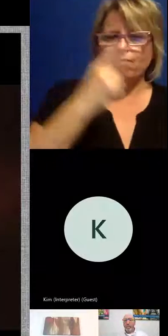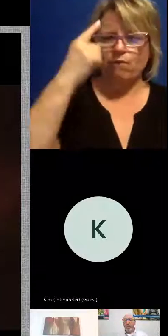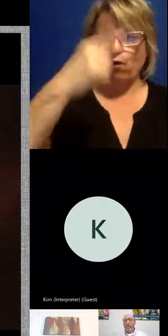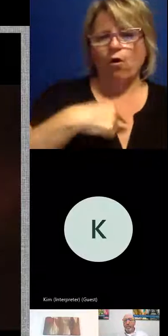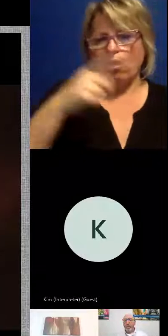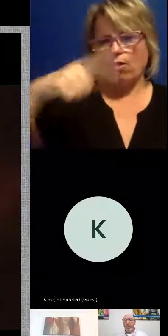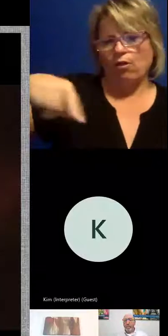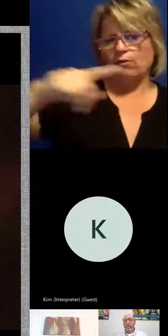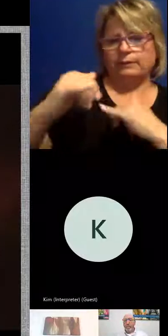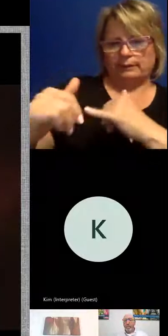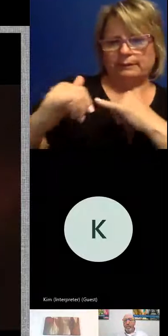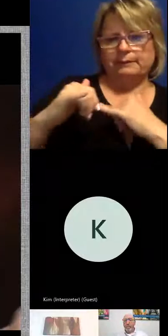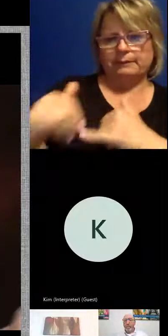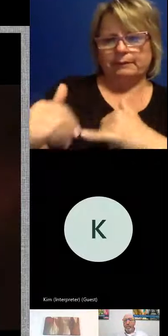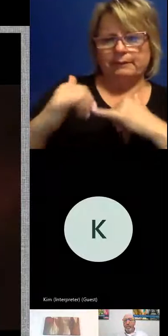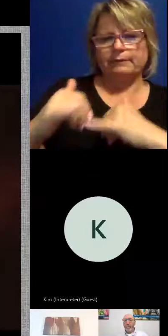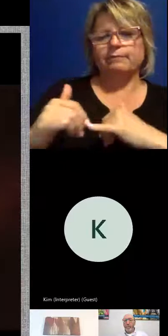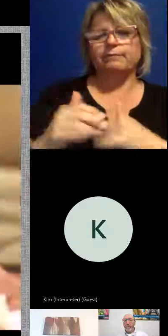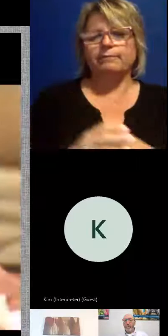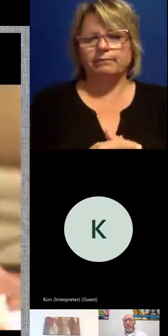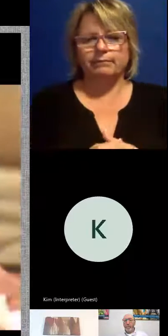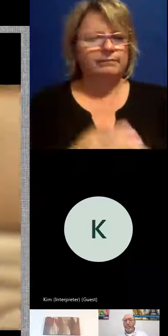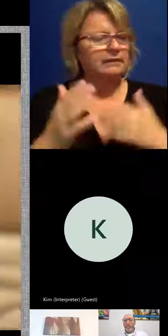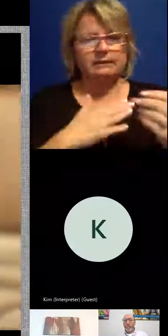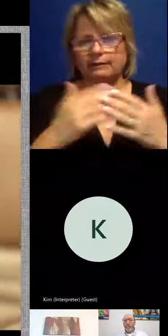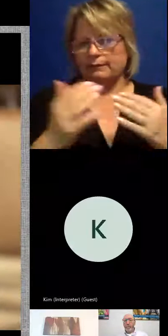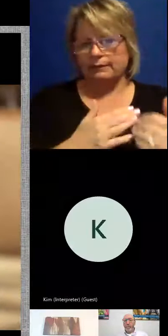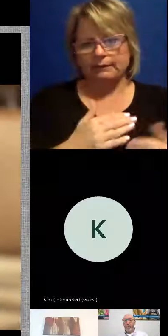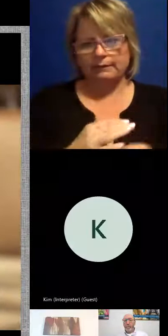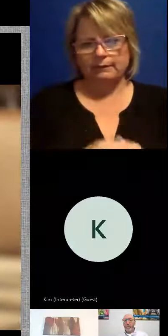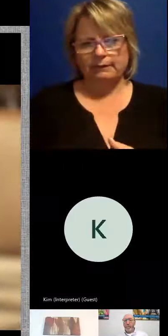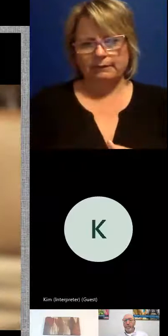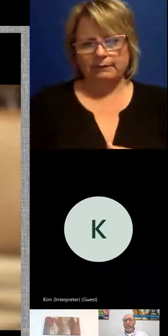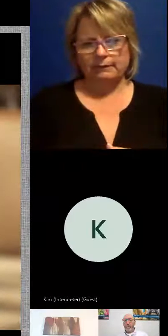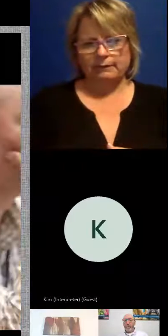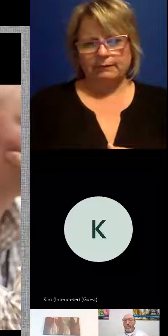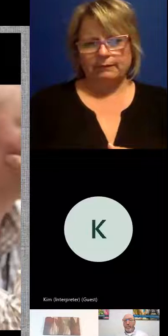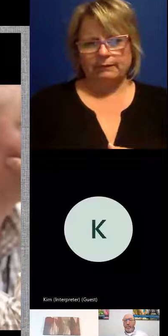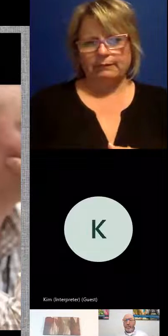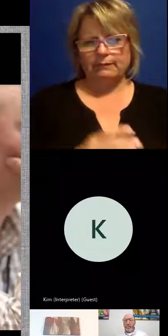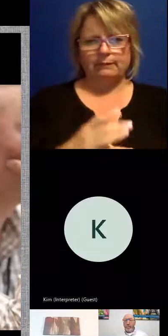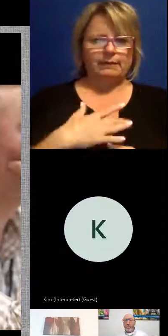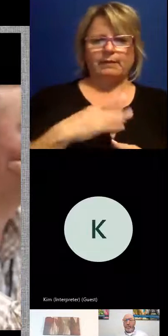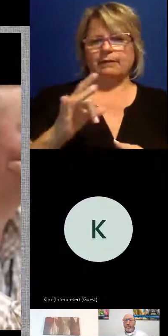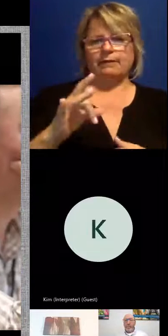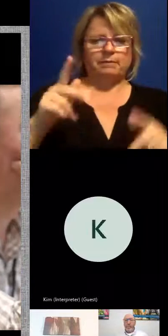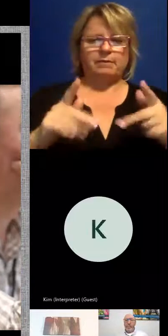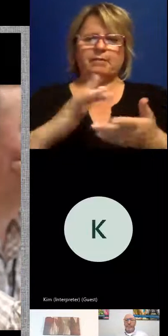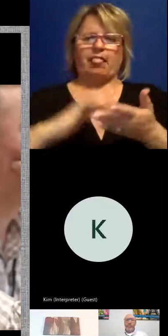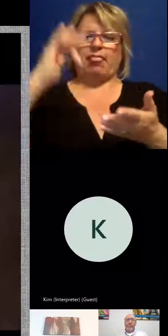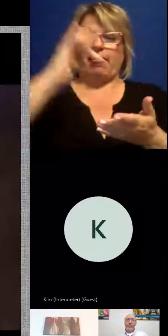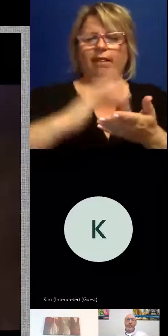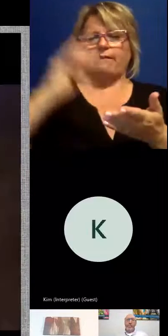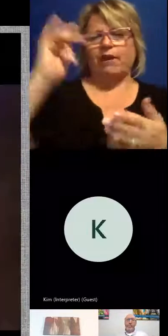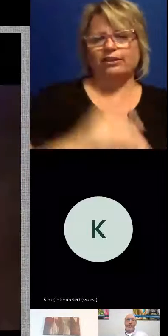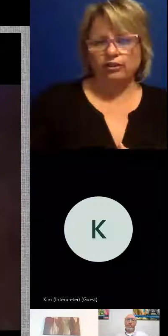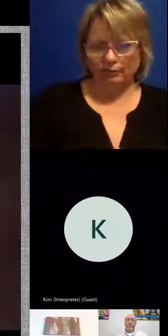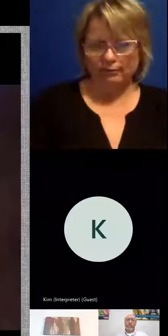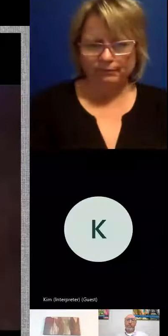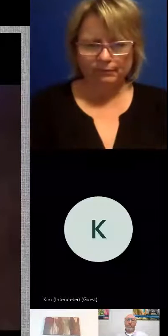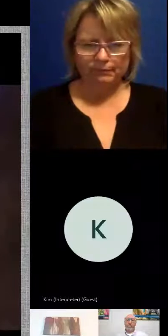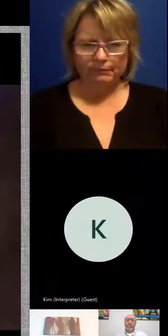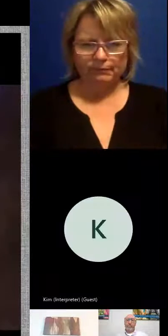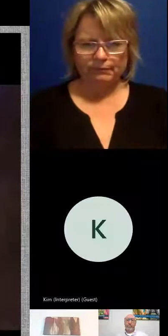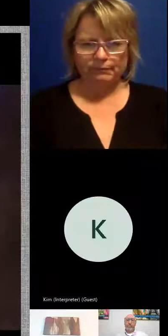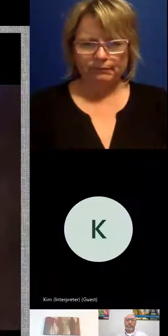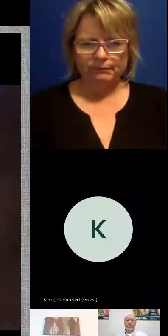like me, or it don't matter, I just don't like people taking advantage of. They gotta get